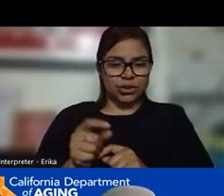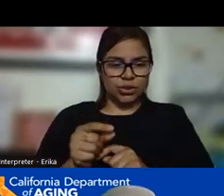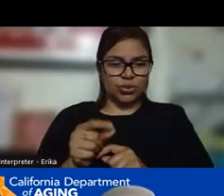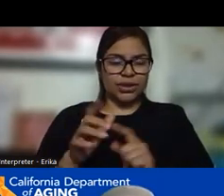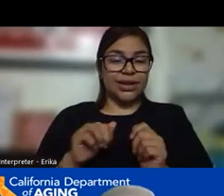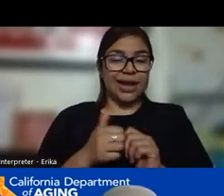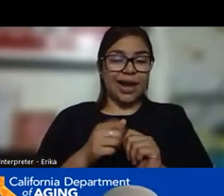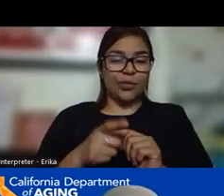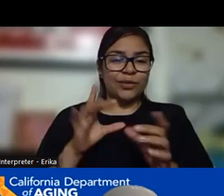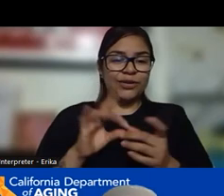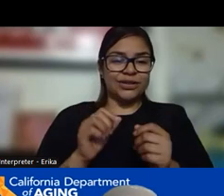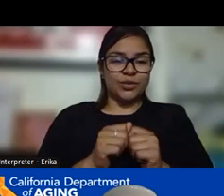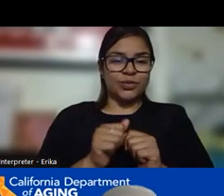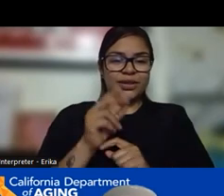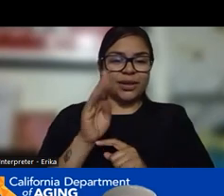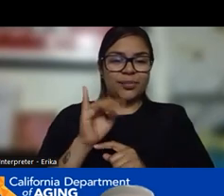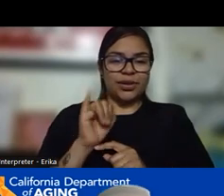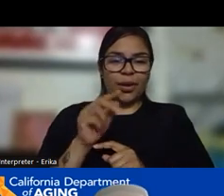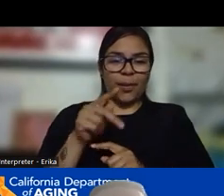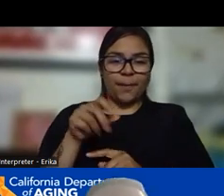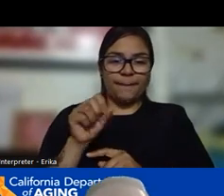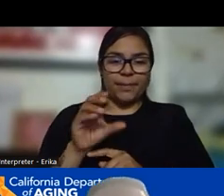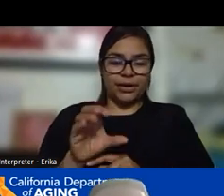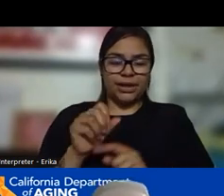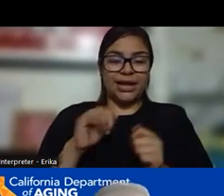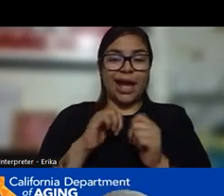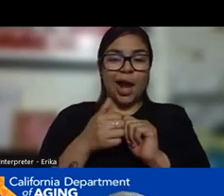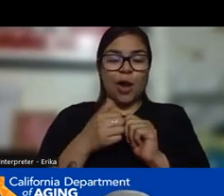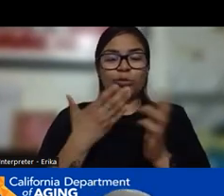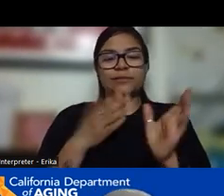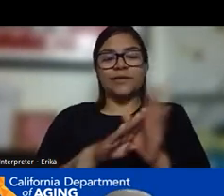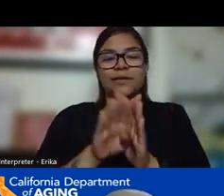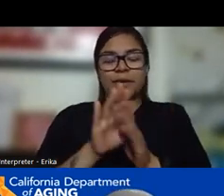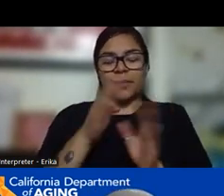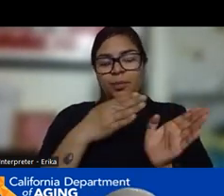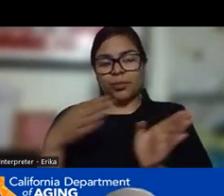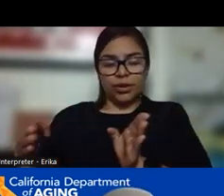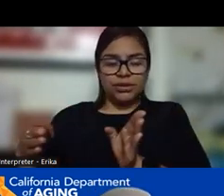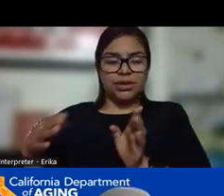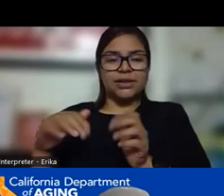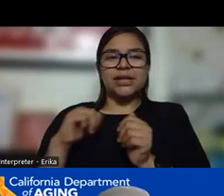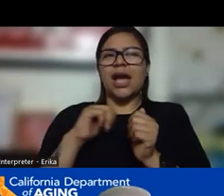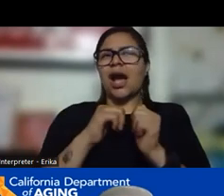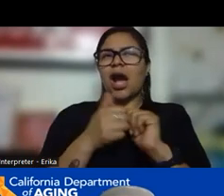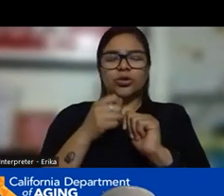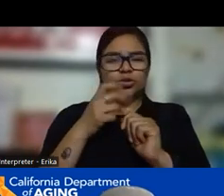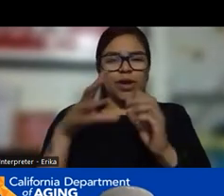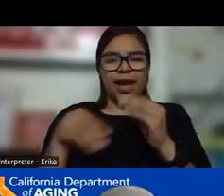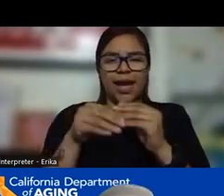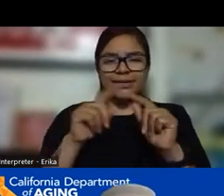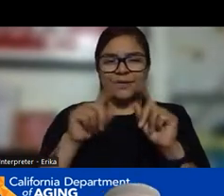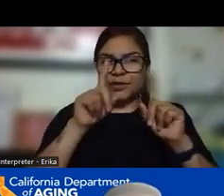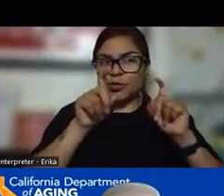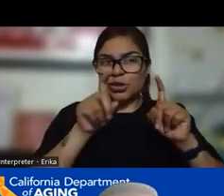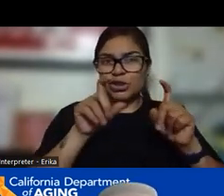folks will be able to provide critical feedback to us about during the survey development process. They'll help us understand what questions to prioritize, how to frame some of these